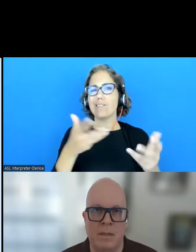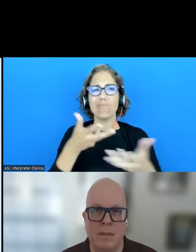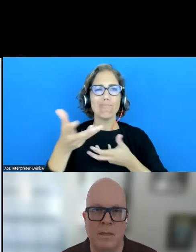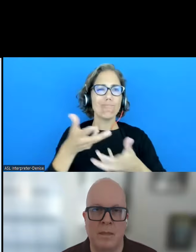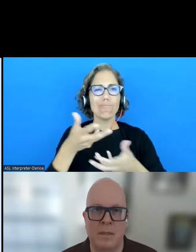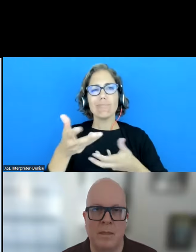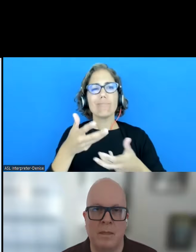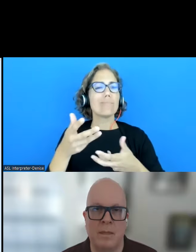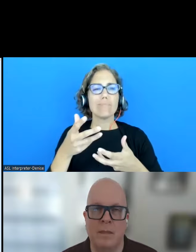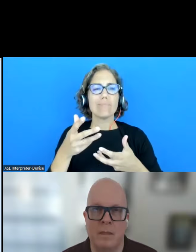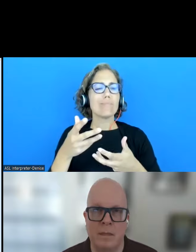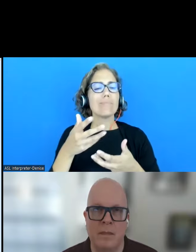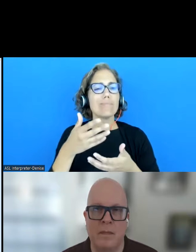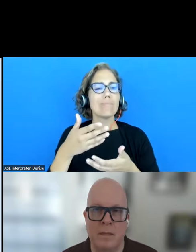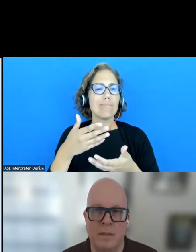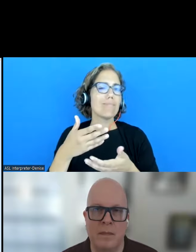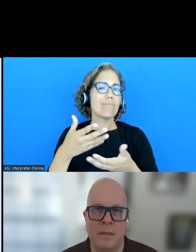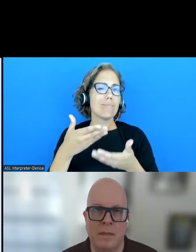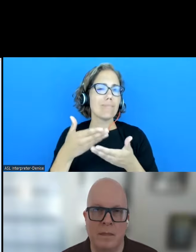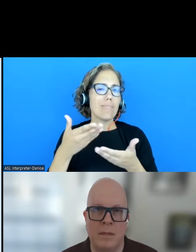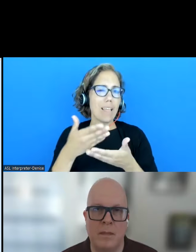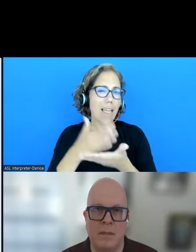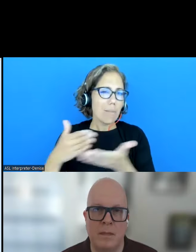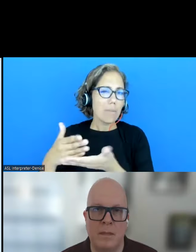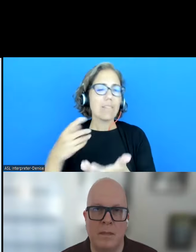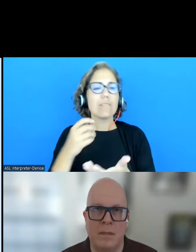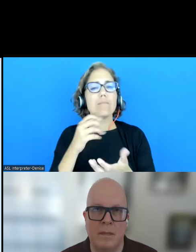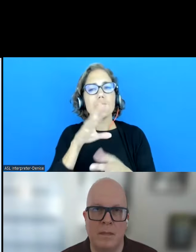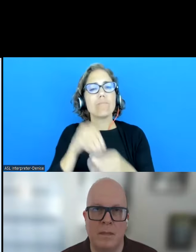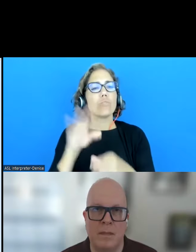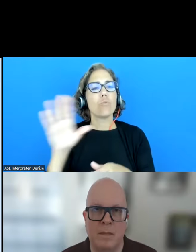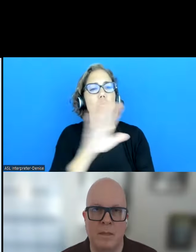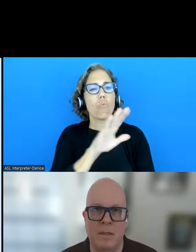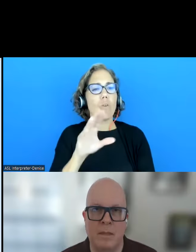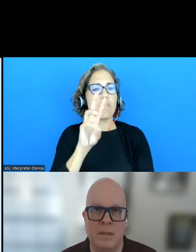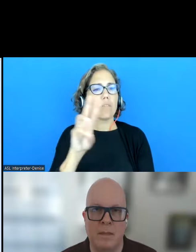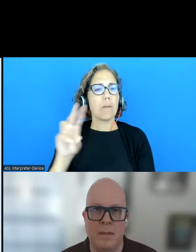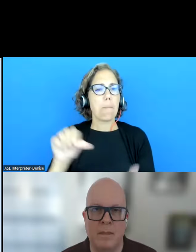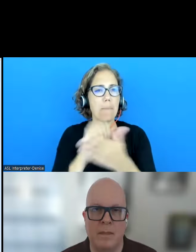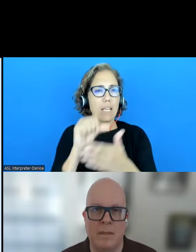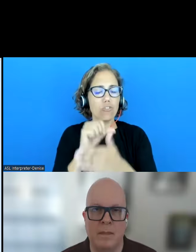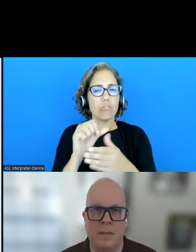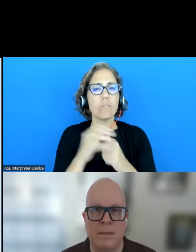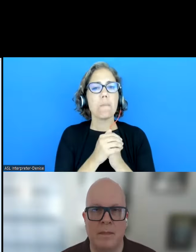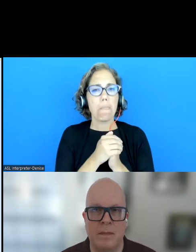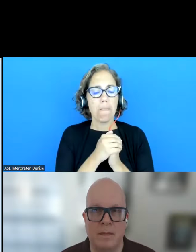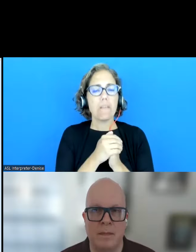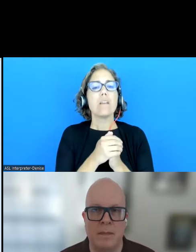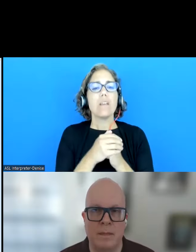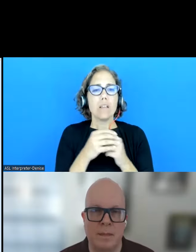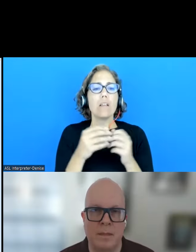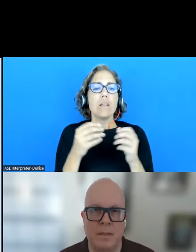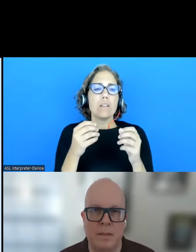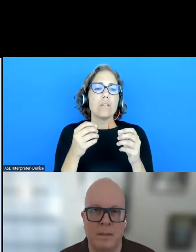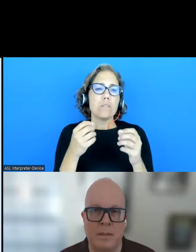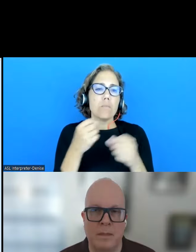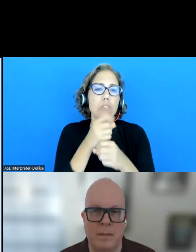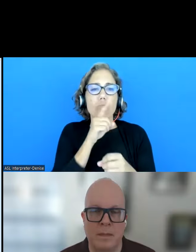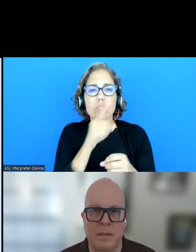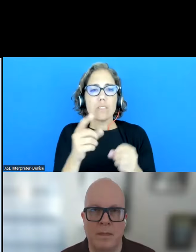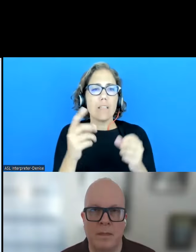interactive element of your page have a focus indicator visible. So